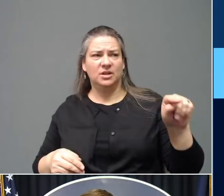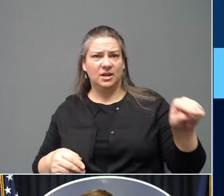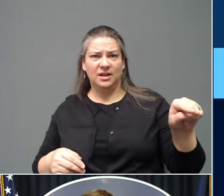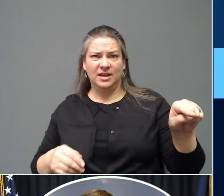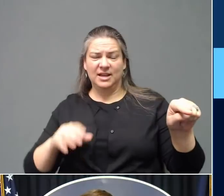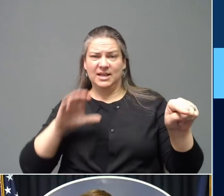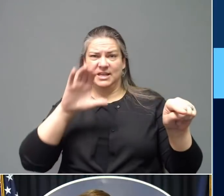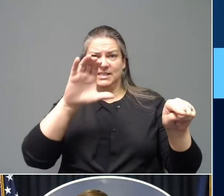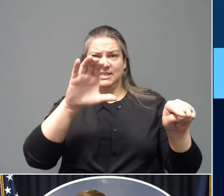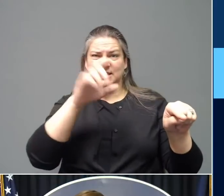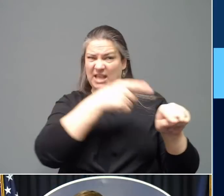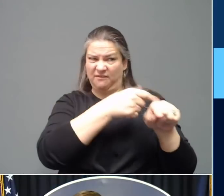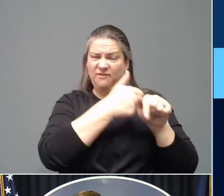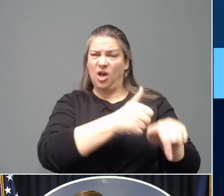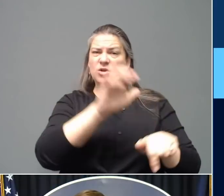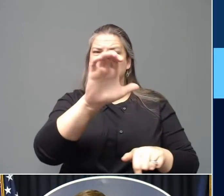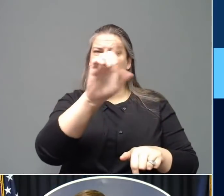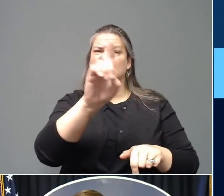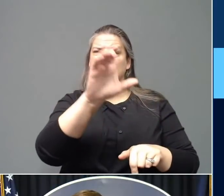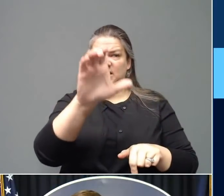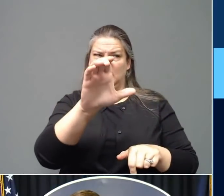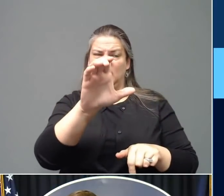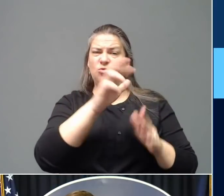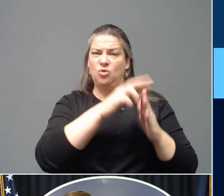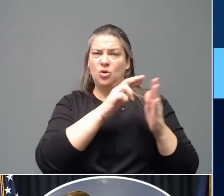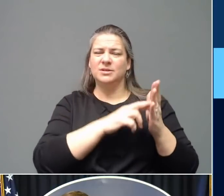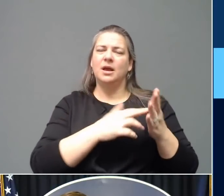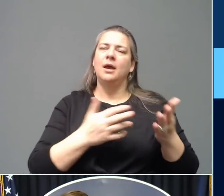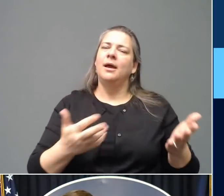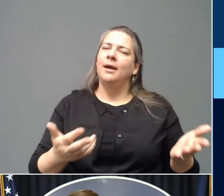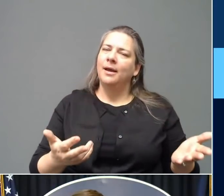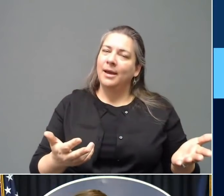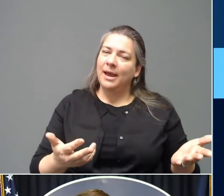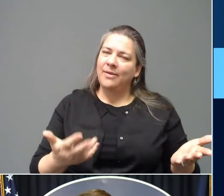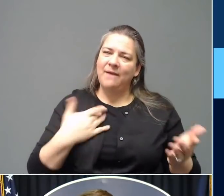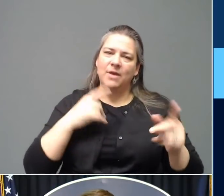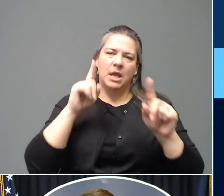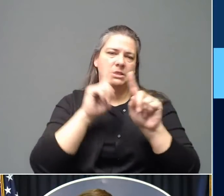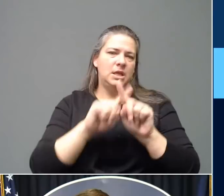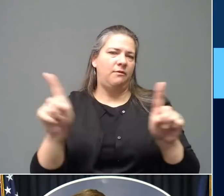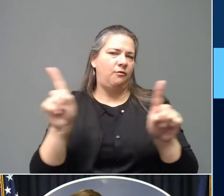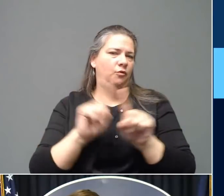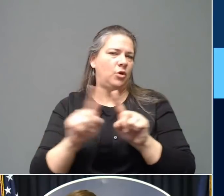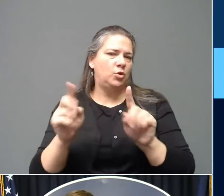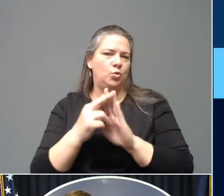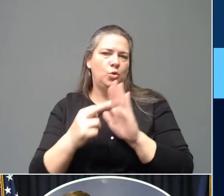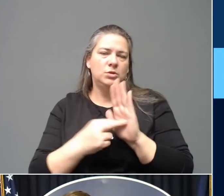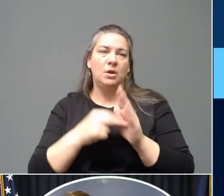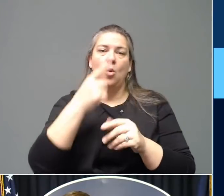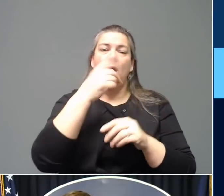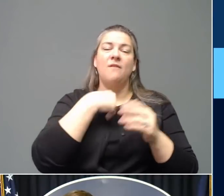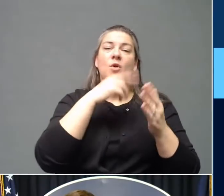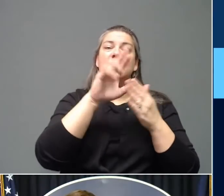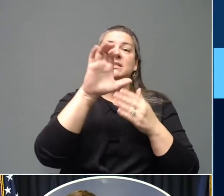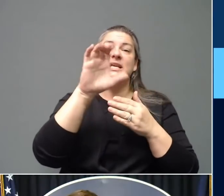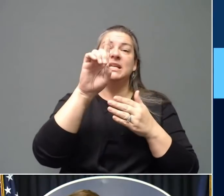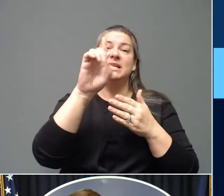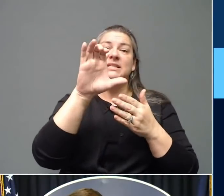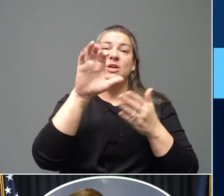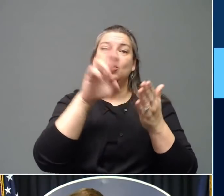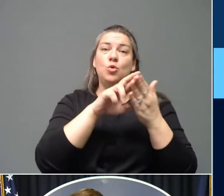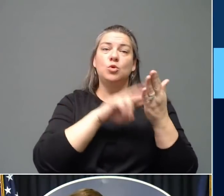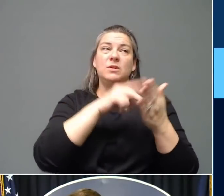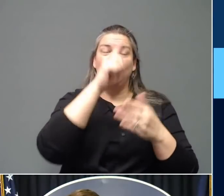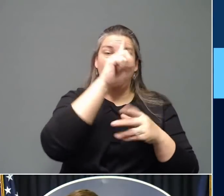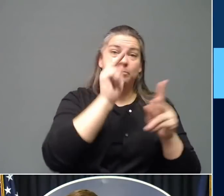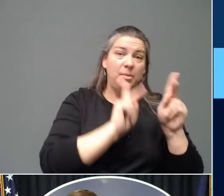CDC guidelines. There's one for individuals, there's one for all businesses, there's one for certain types of businesses. There's guidance that has